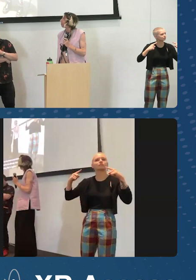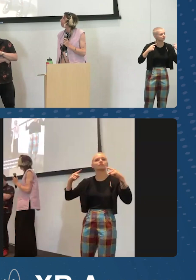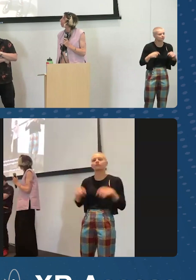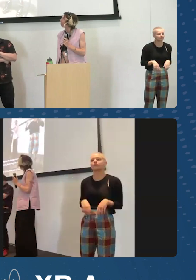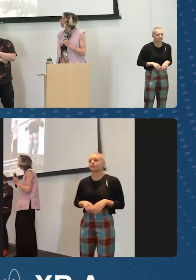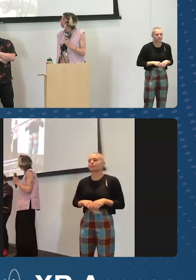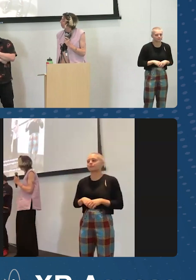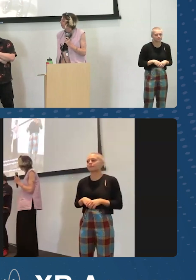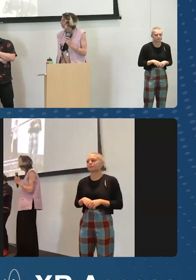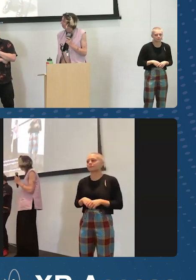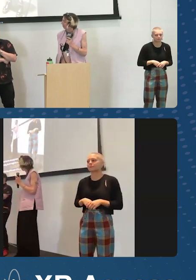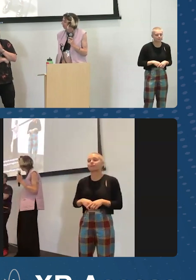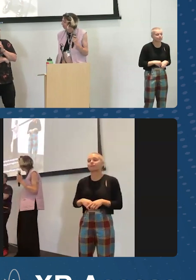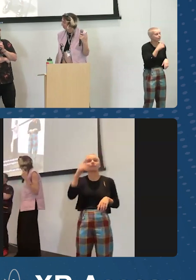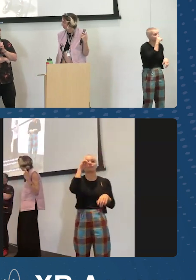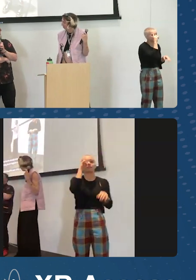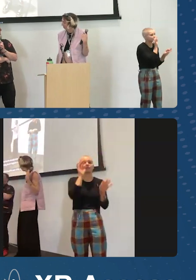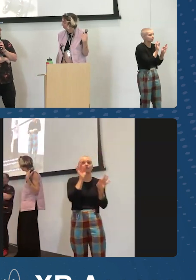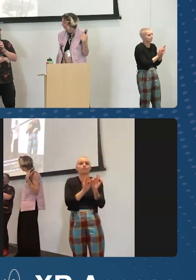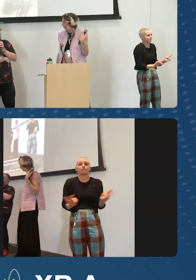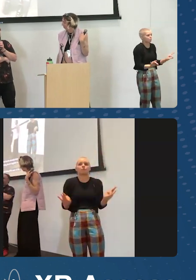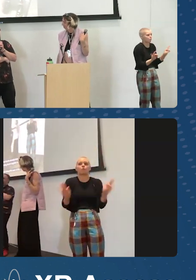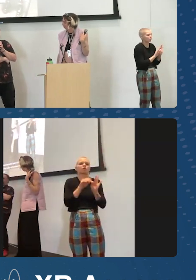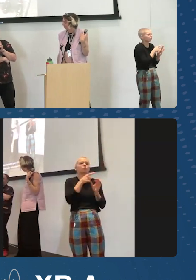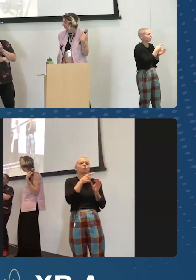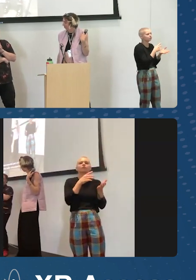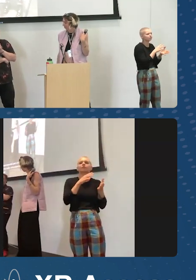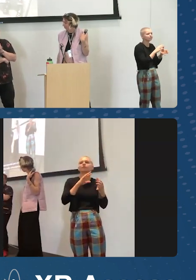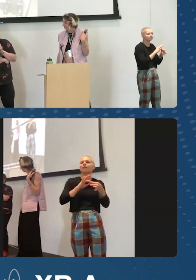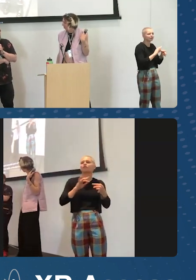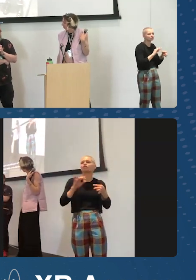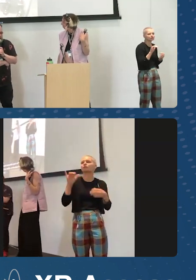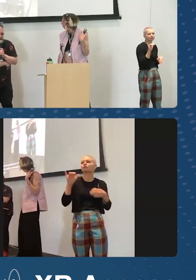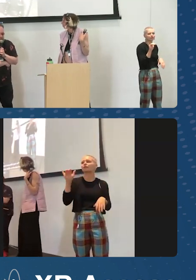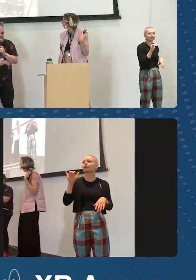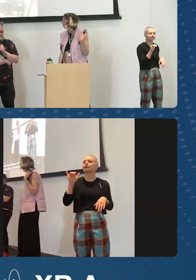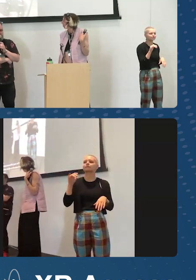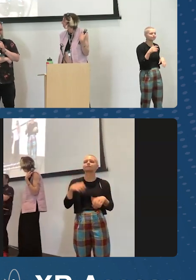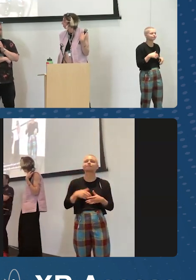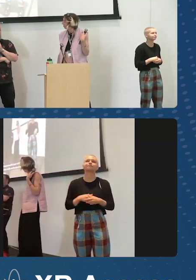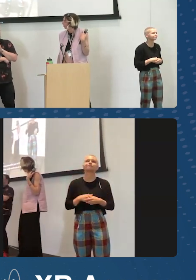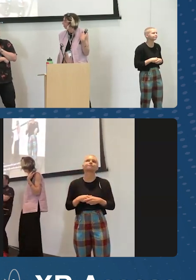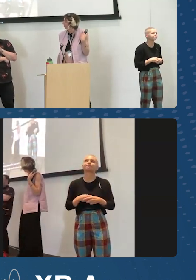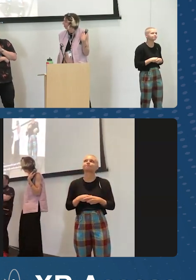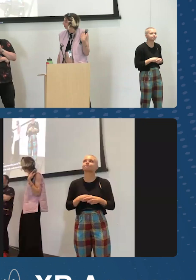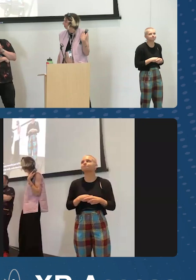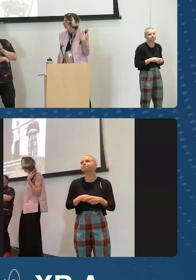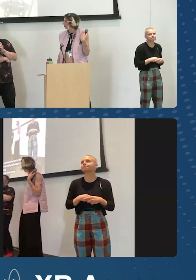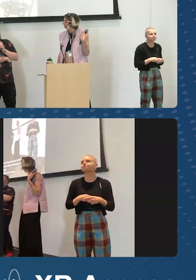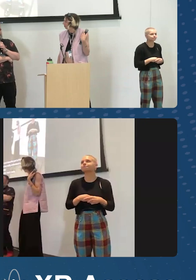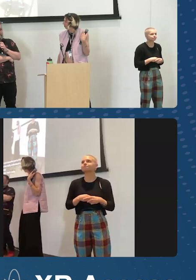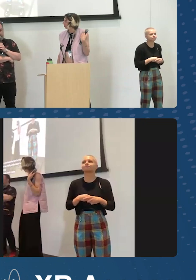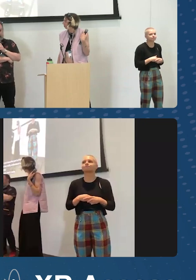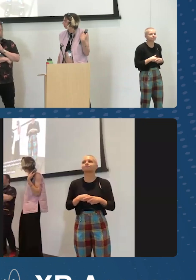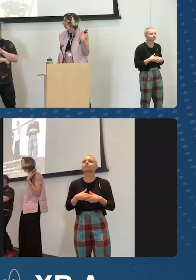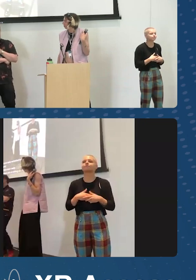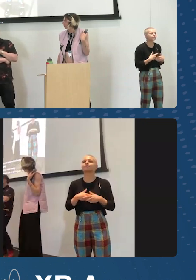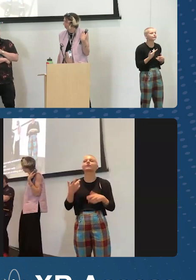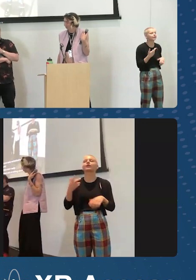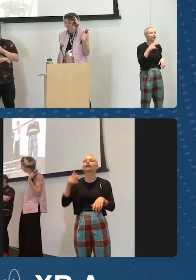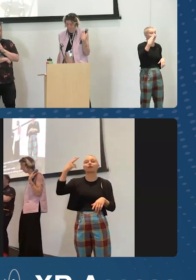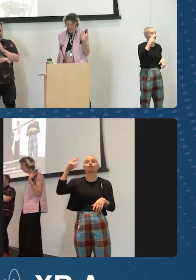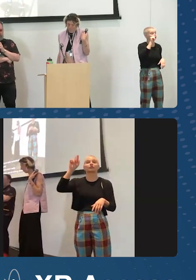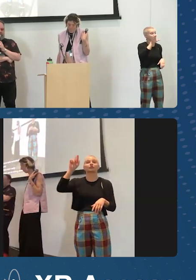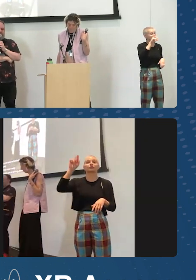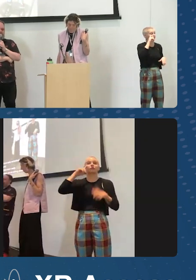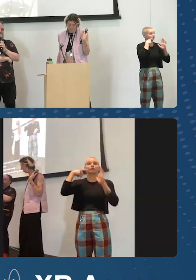I think what's really important, you're talking about like the optics of like, I don't know, HTC, which we keep bringing